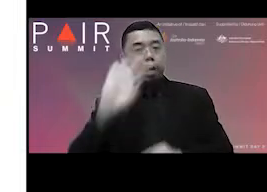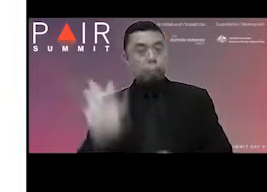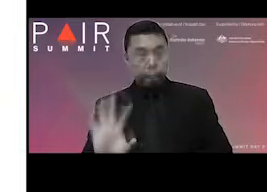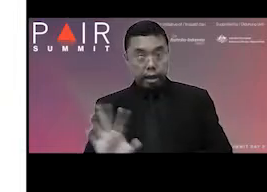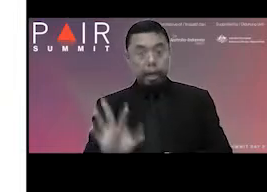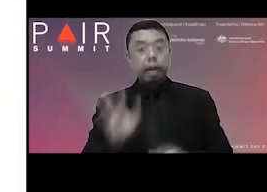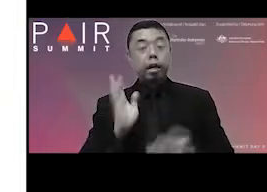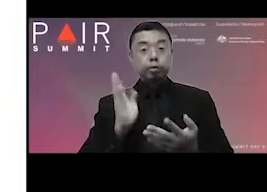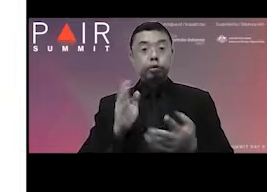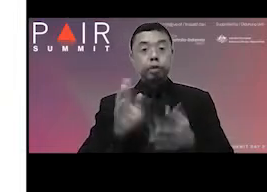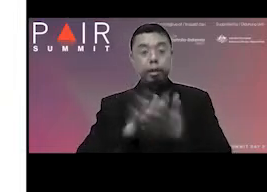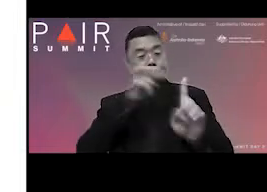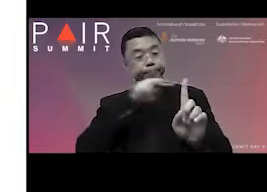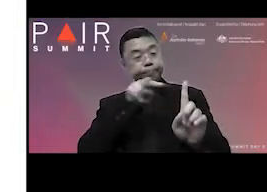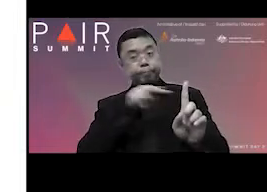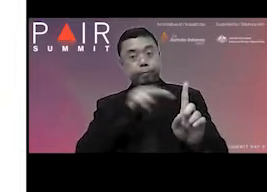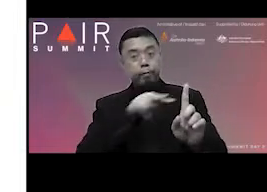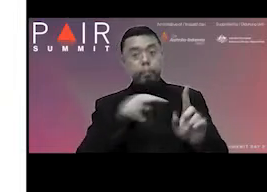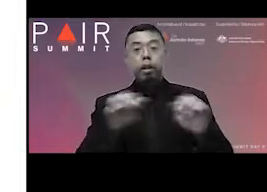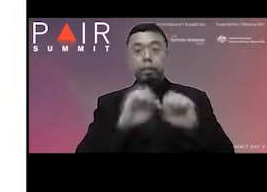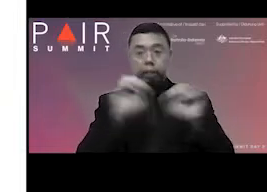Jogja Pass contact tracing application.